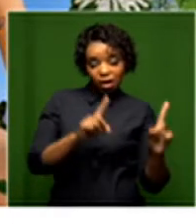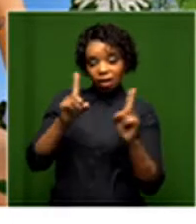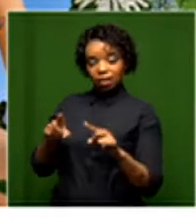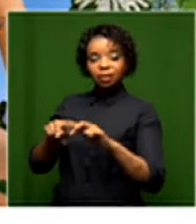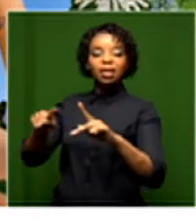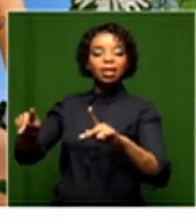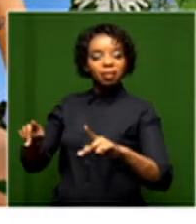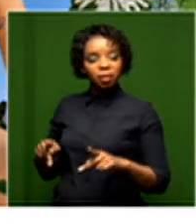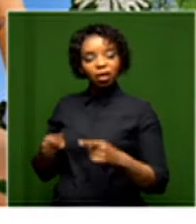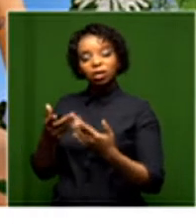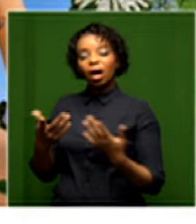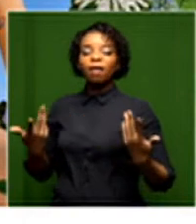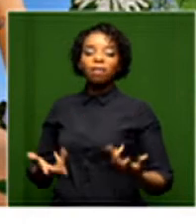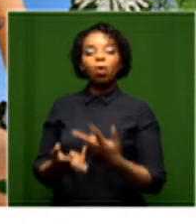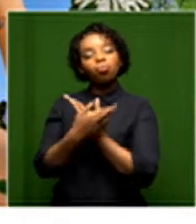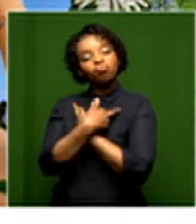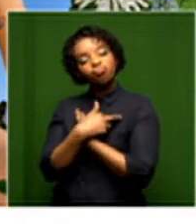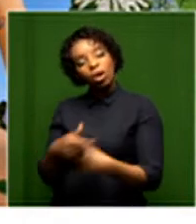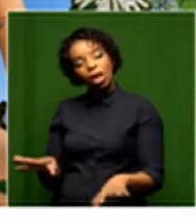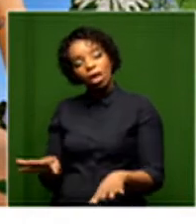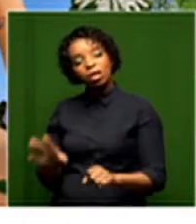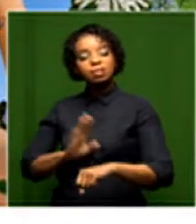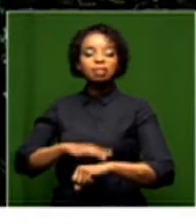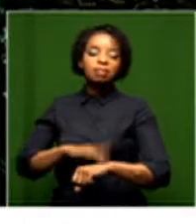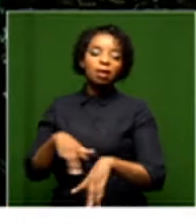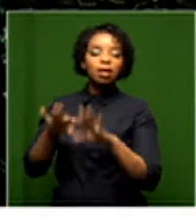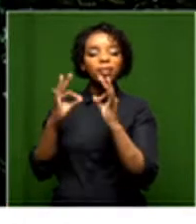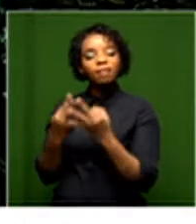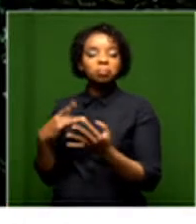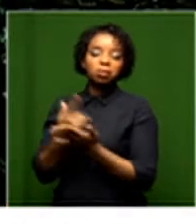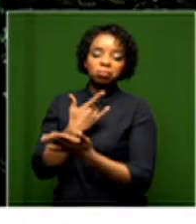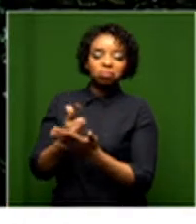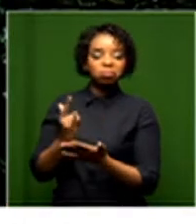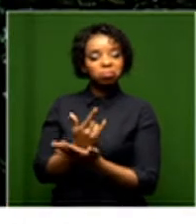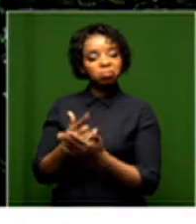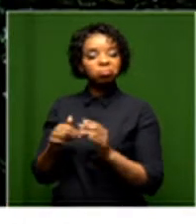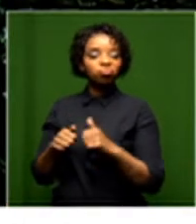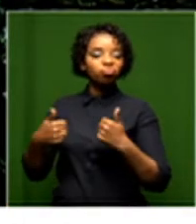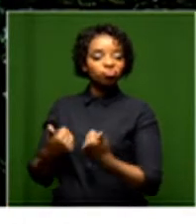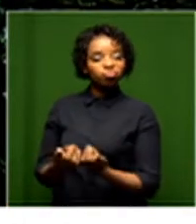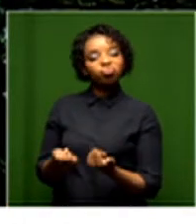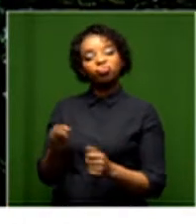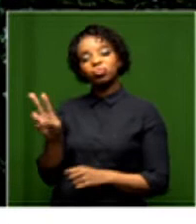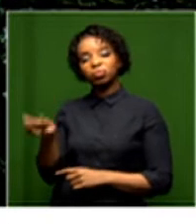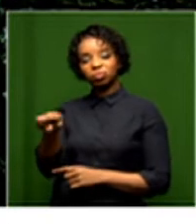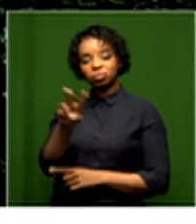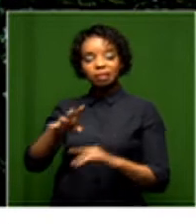about relaxing, spending time with the family, chatting, and then sitting around and letting the kids